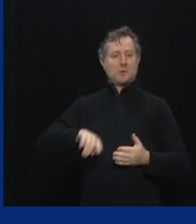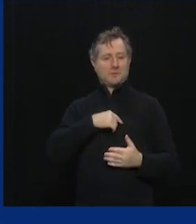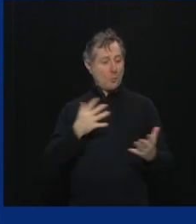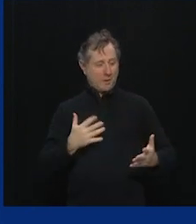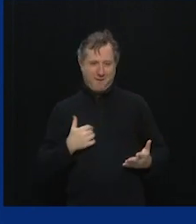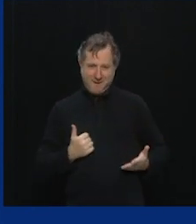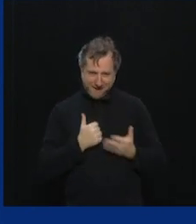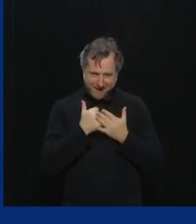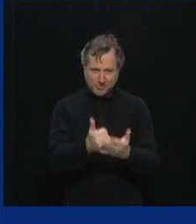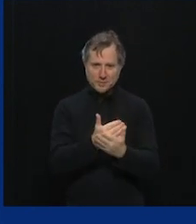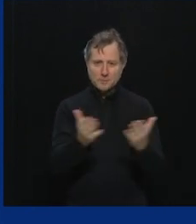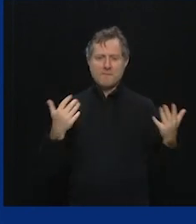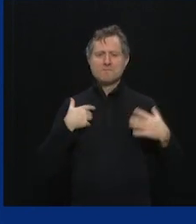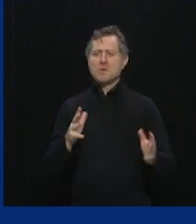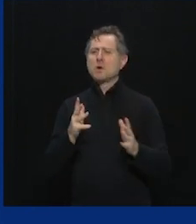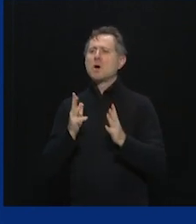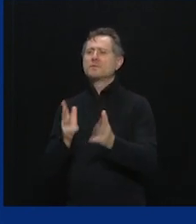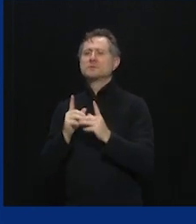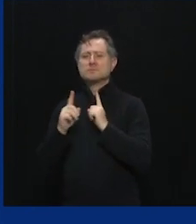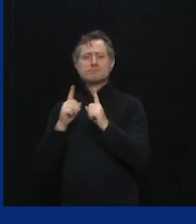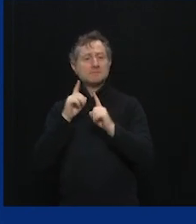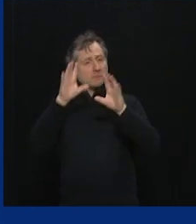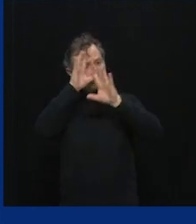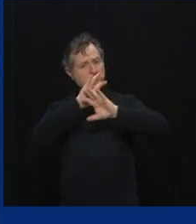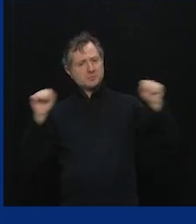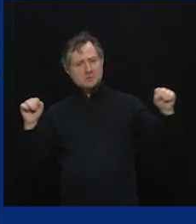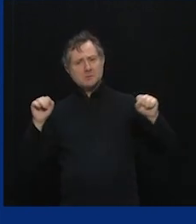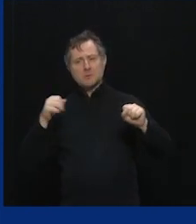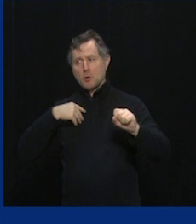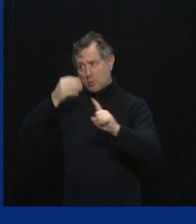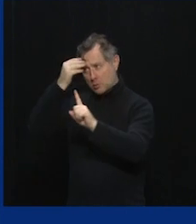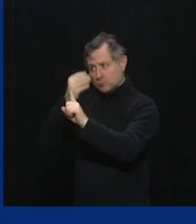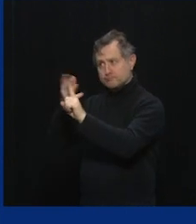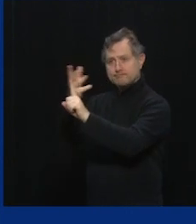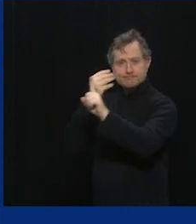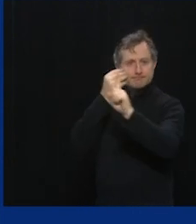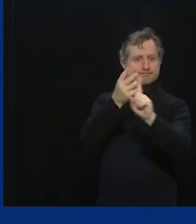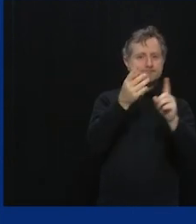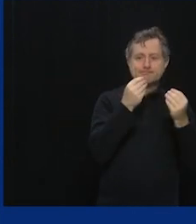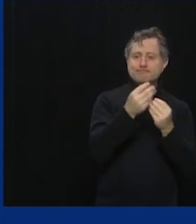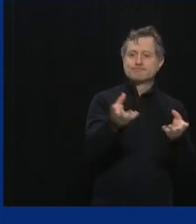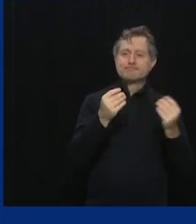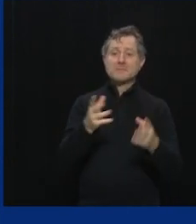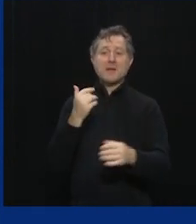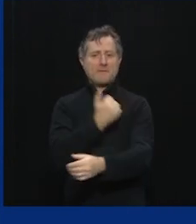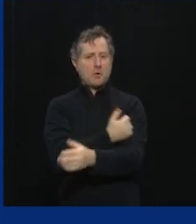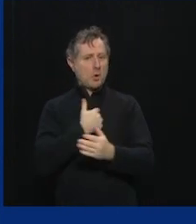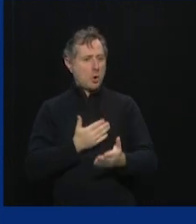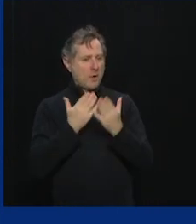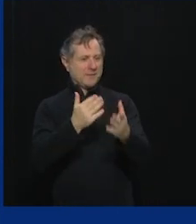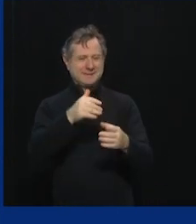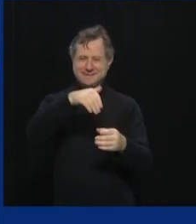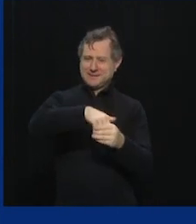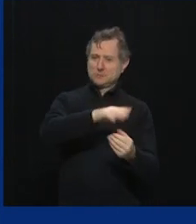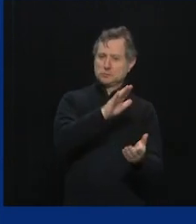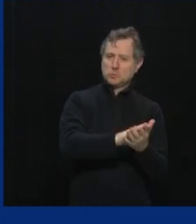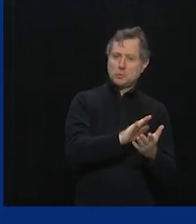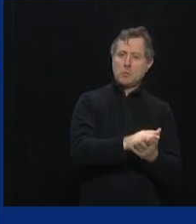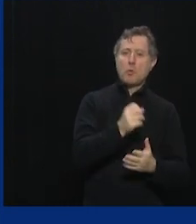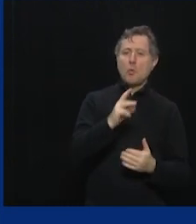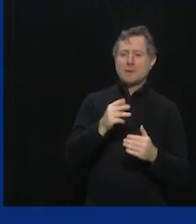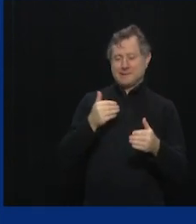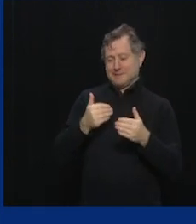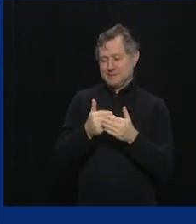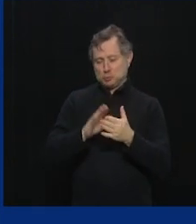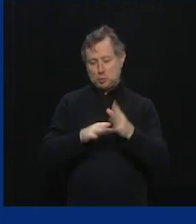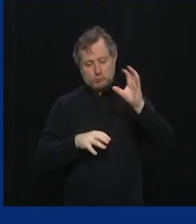conversation with the school superintendents, letting them know we want this offered in schools, or at least in the immediate vicinity of schools. We can come up